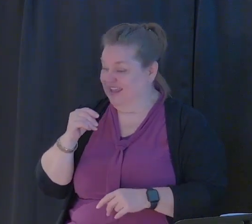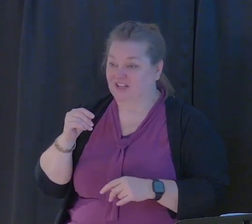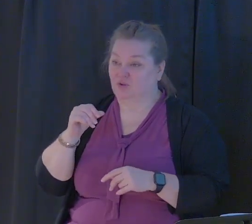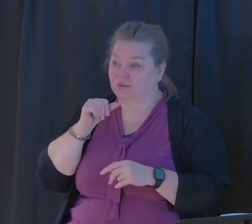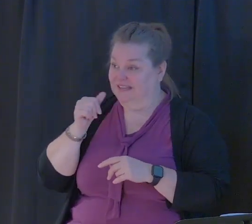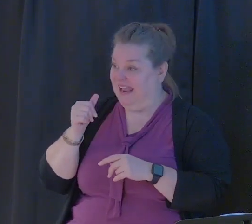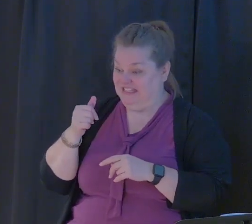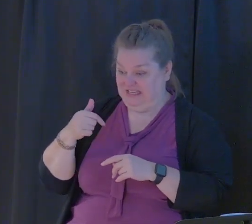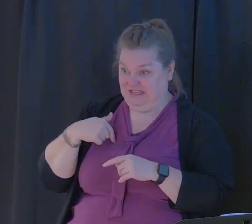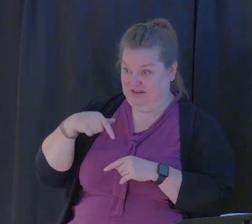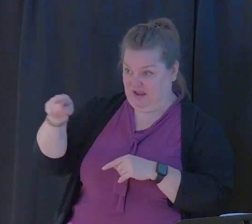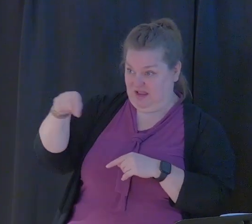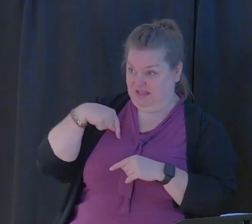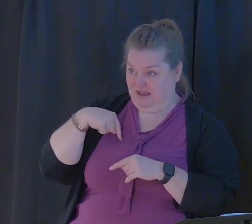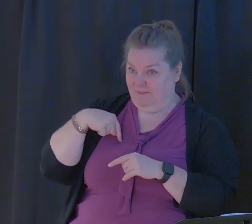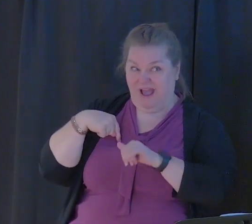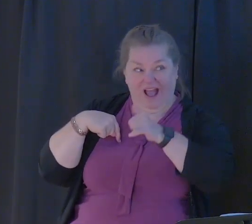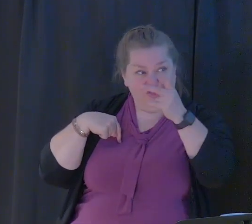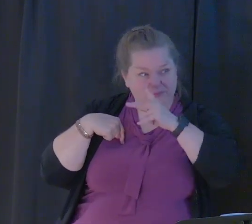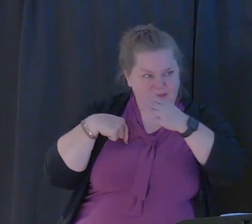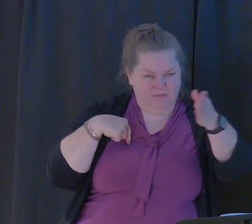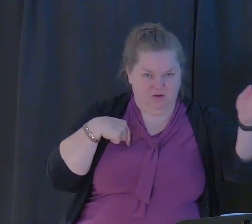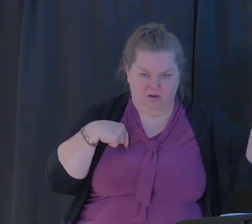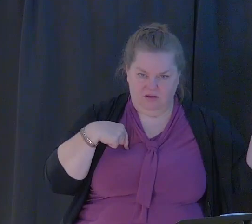people. And I couldn't deal with that.